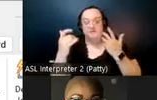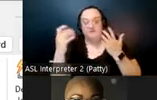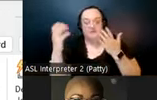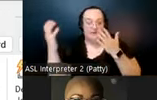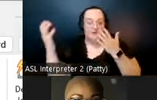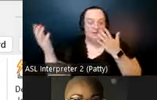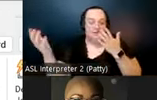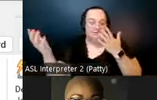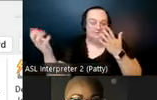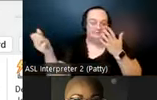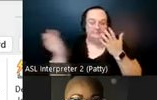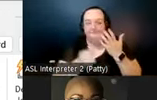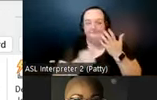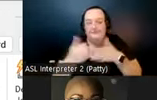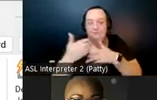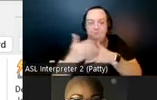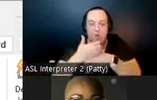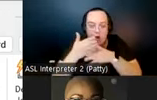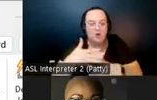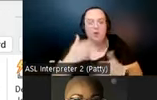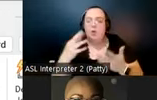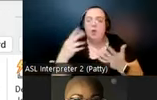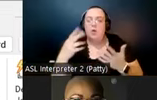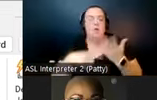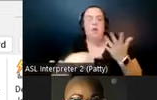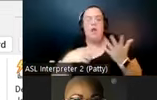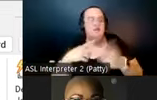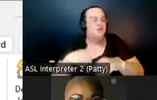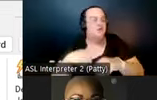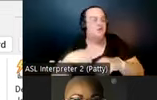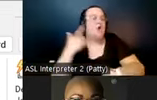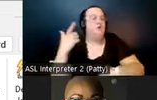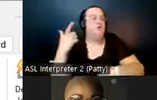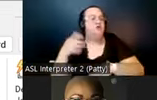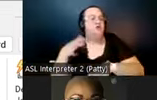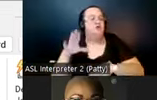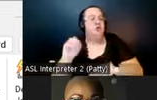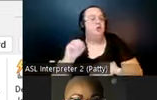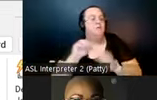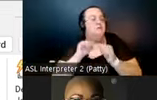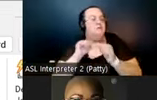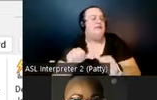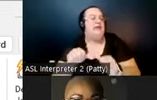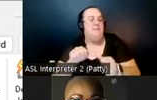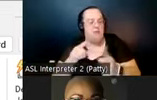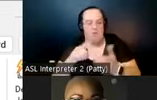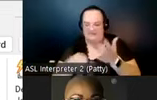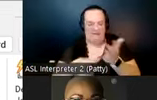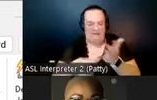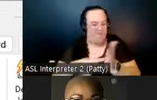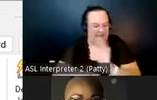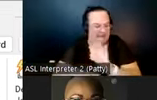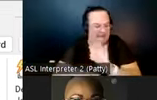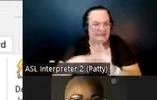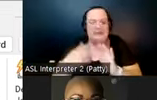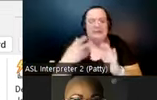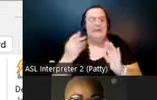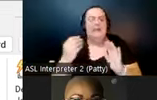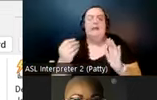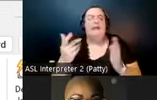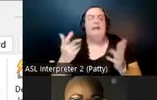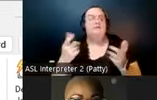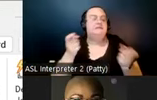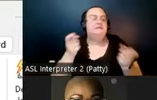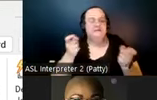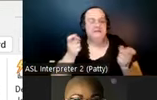partners or what is long-term sustainability mean, and dealing